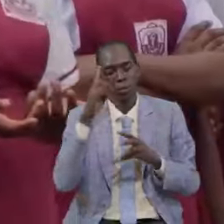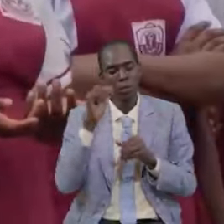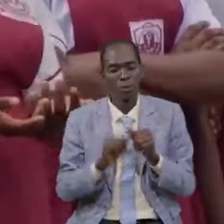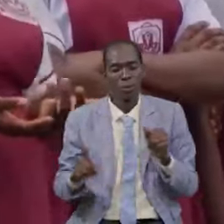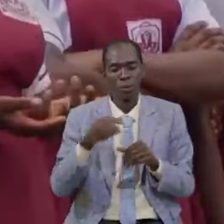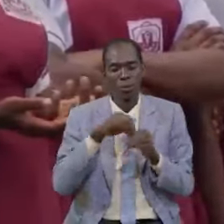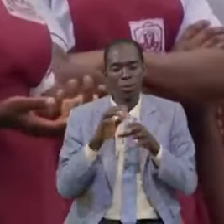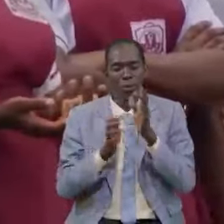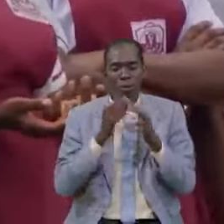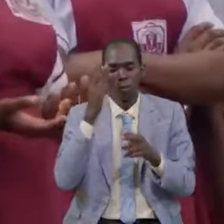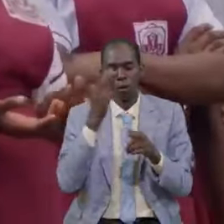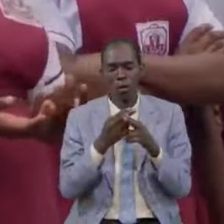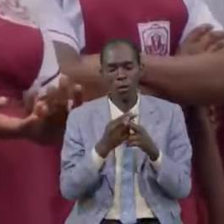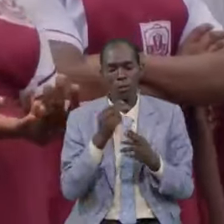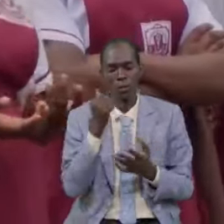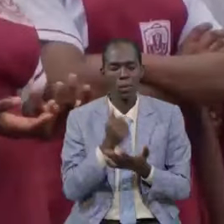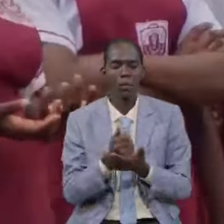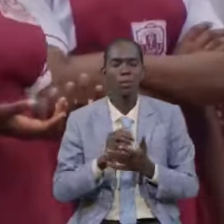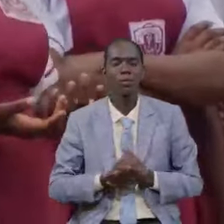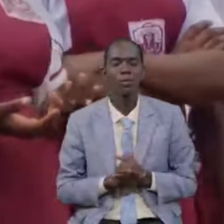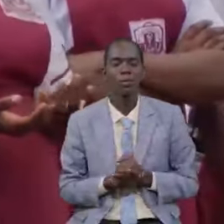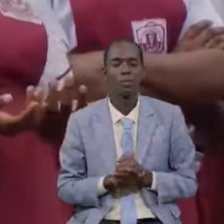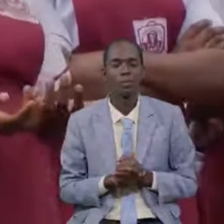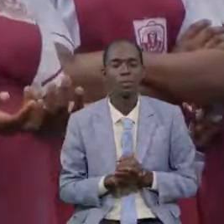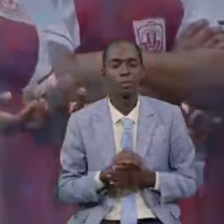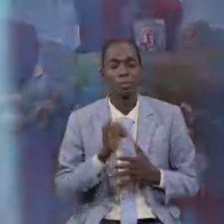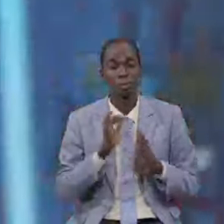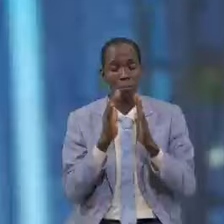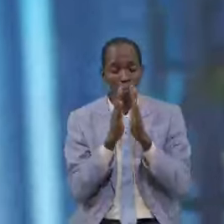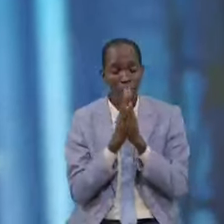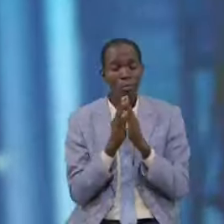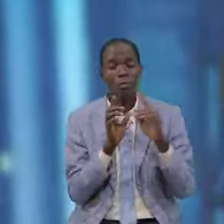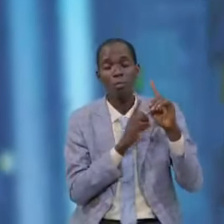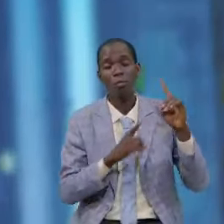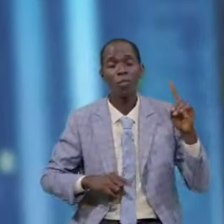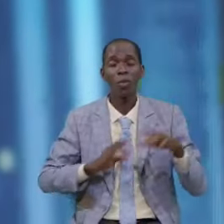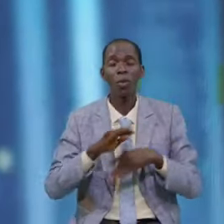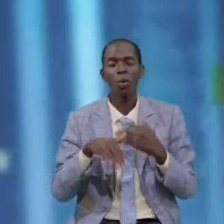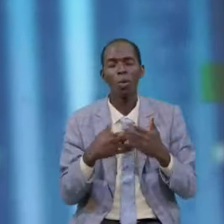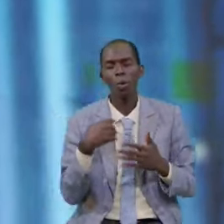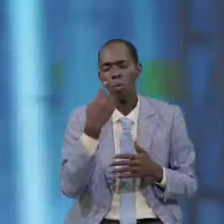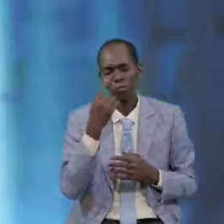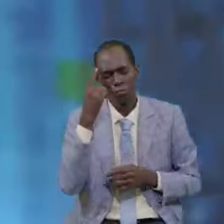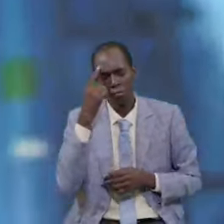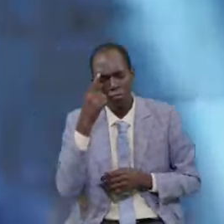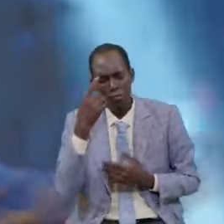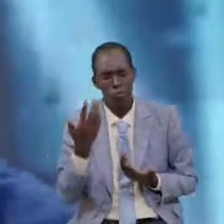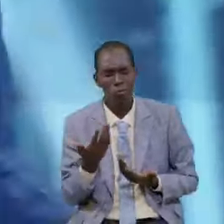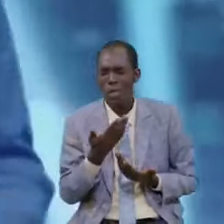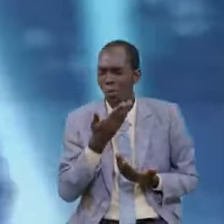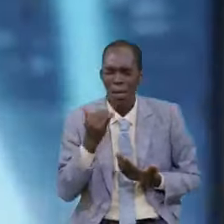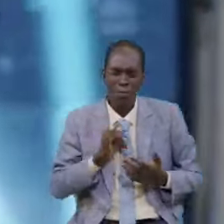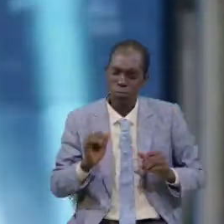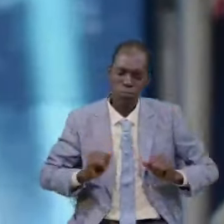name. I pray, Lord, that those who are thinking of giving it up, turning